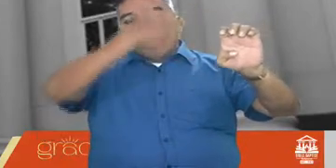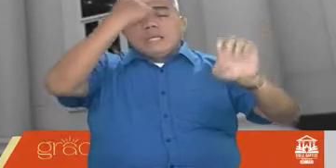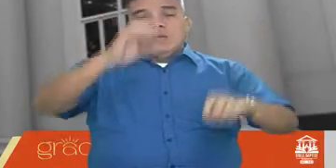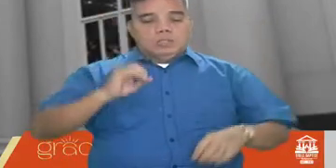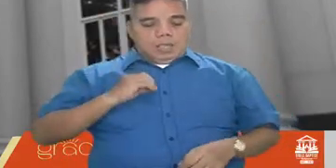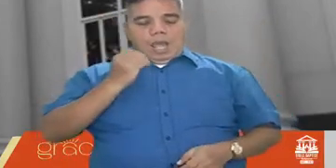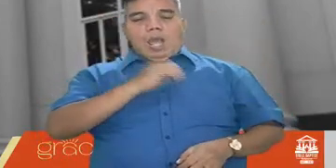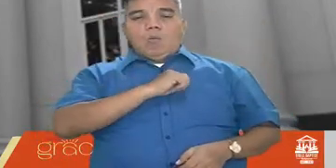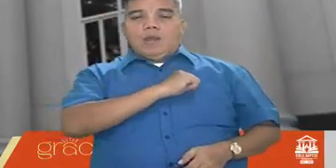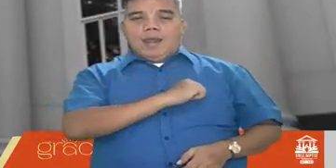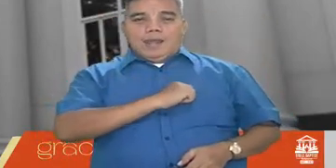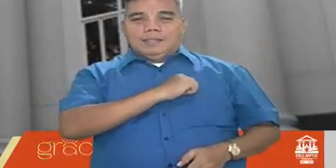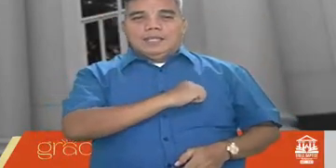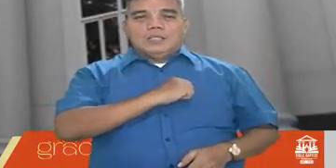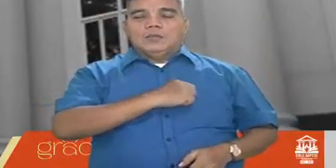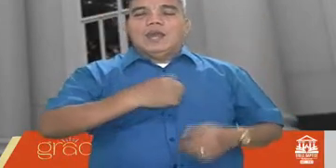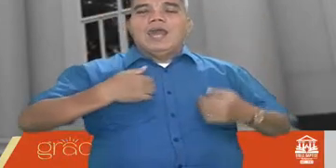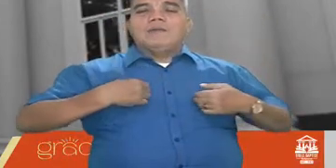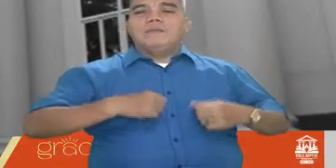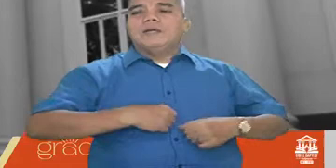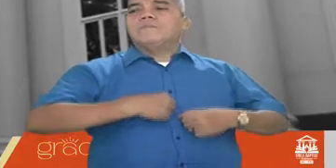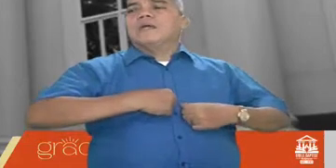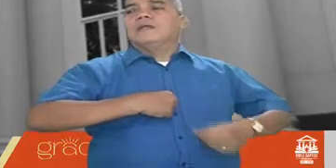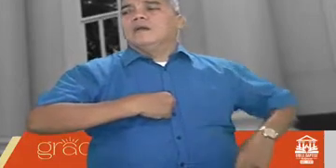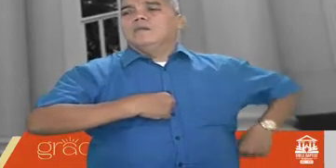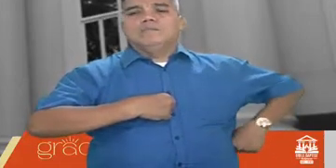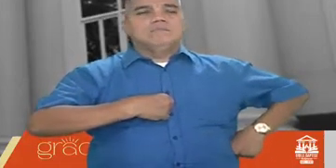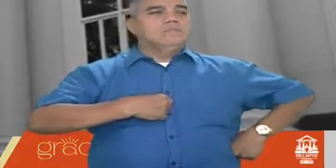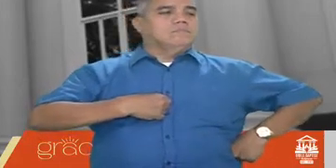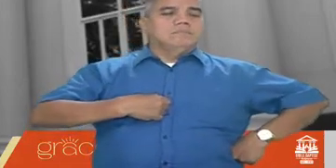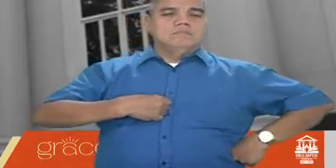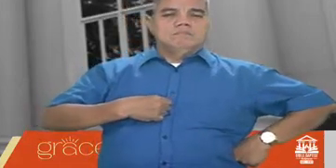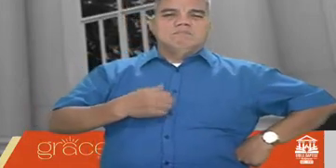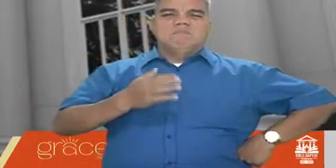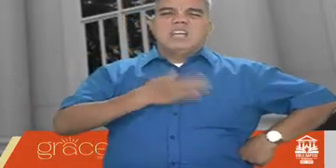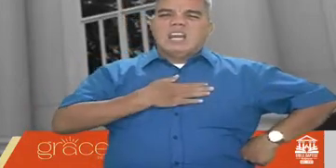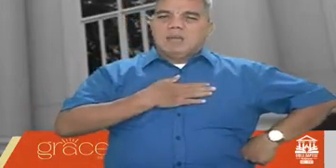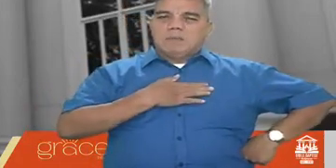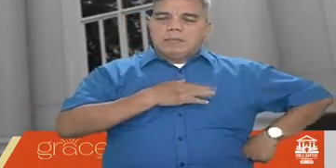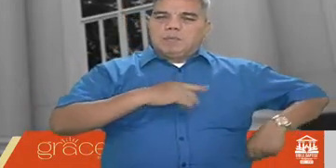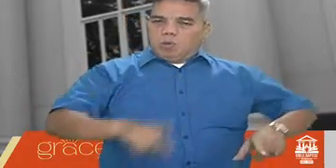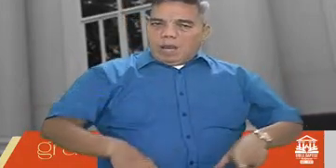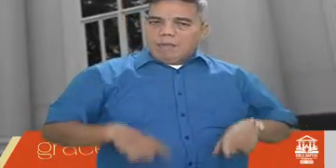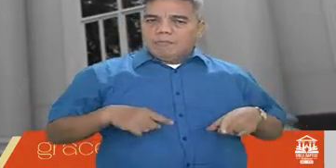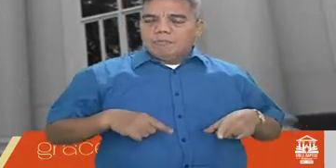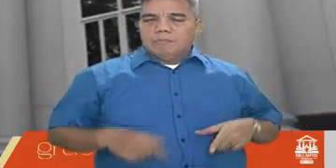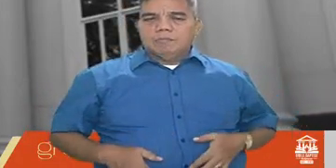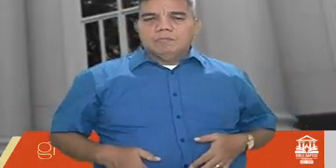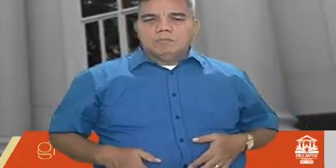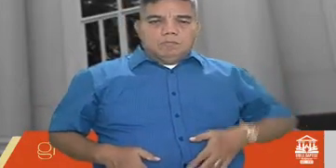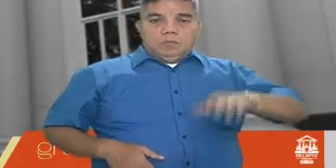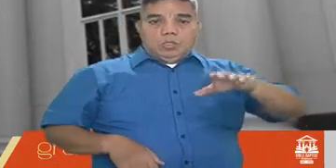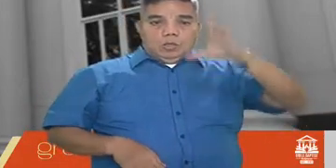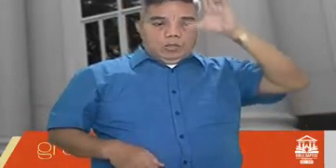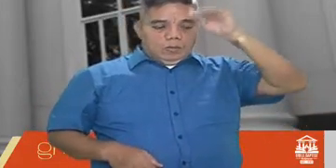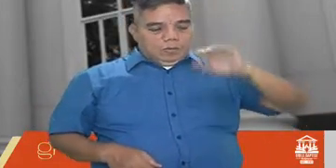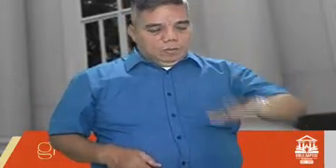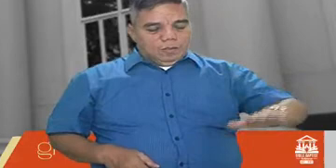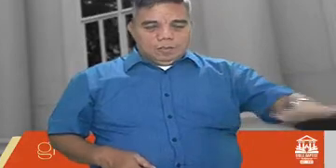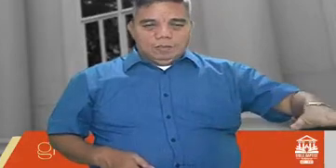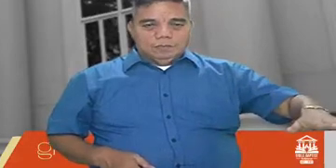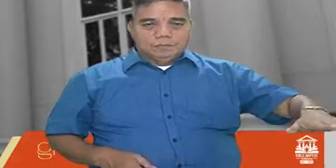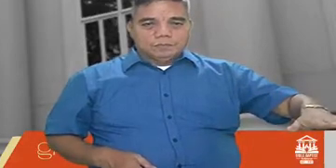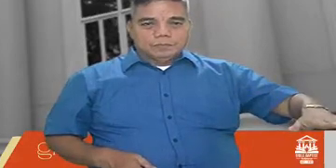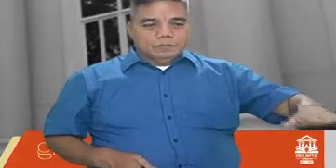old nature, naanay pride-aan. Naanay pride-aan. Ang ako lang apo, ang